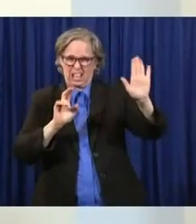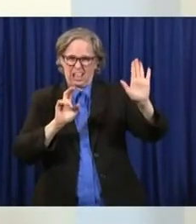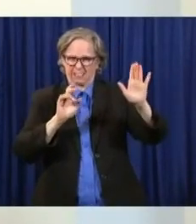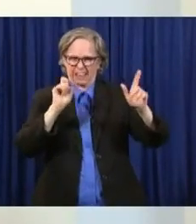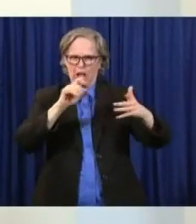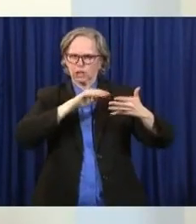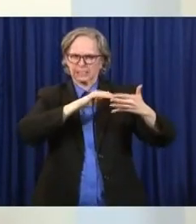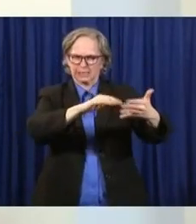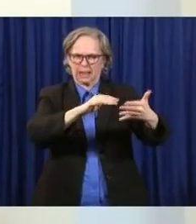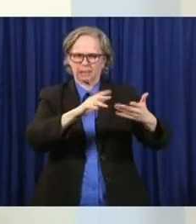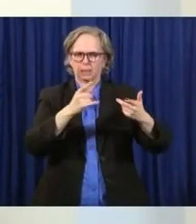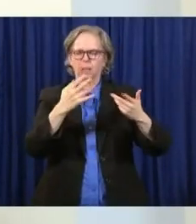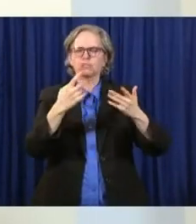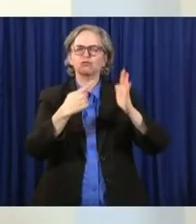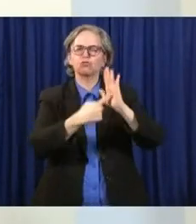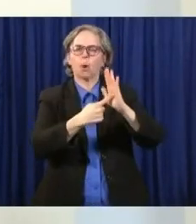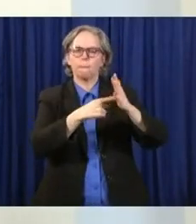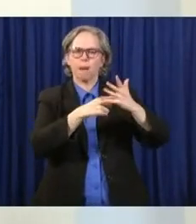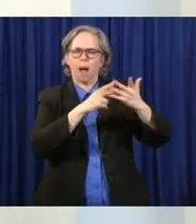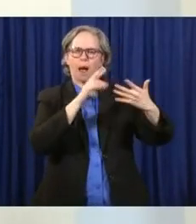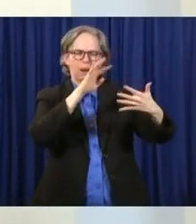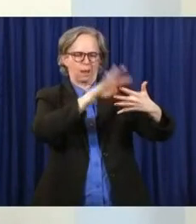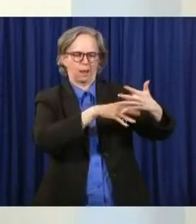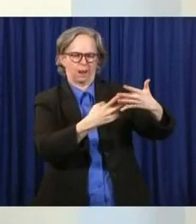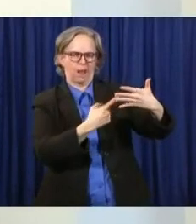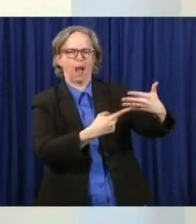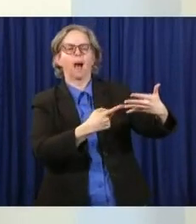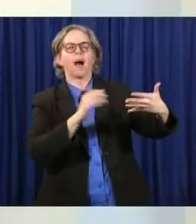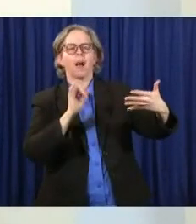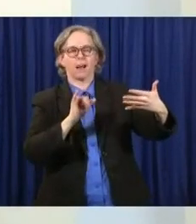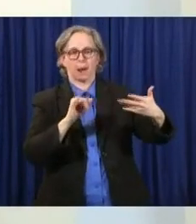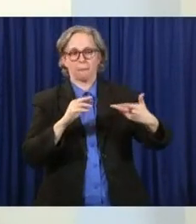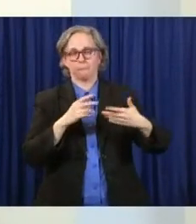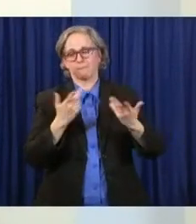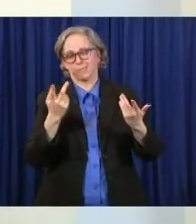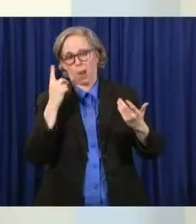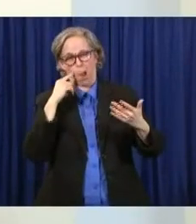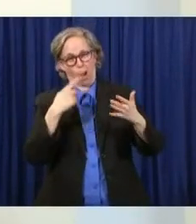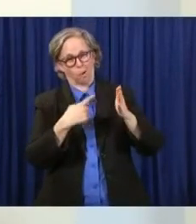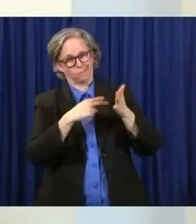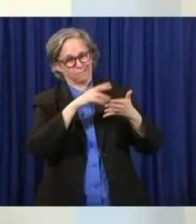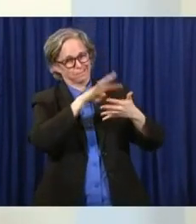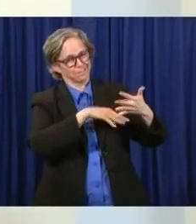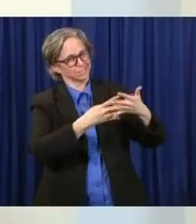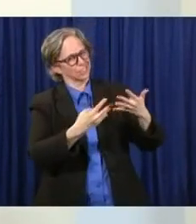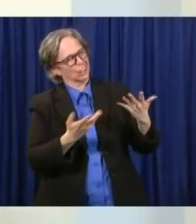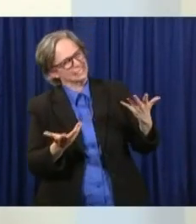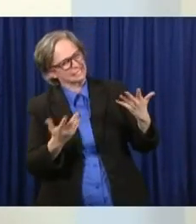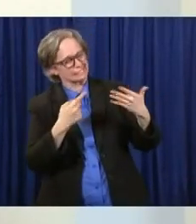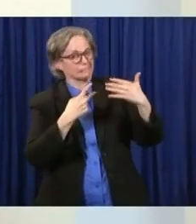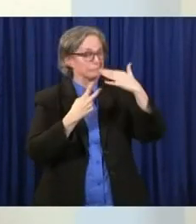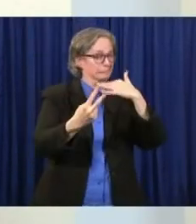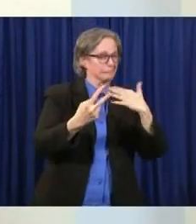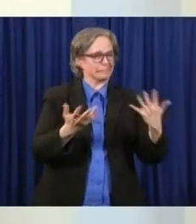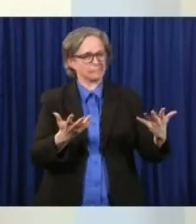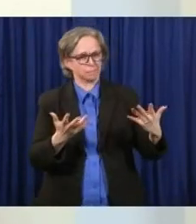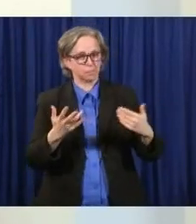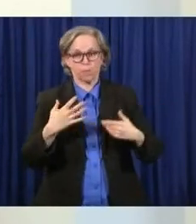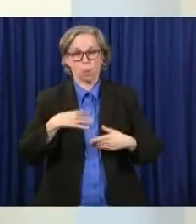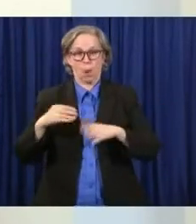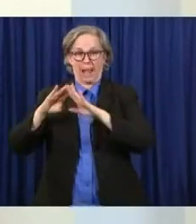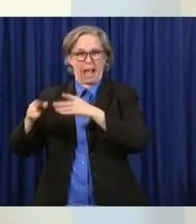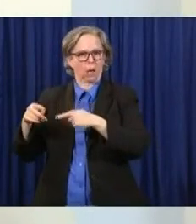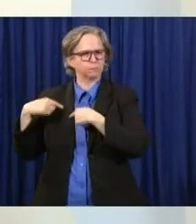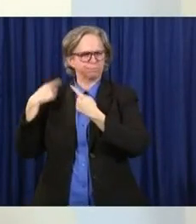Modeling numbers, going back to modeling, if we all remember that, that the White House has been using. And,